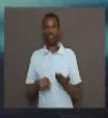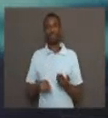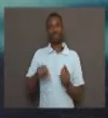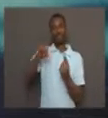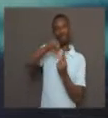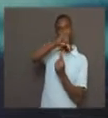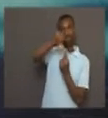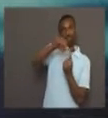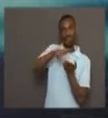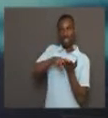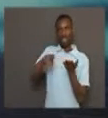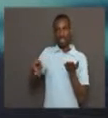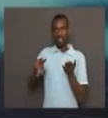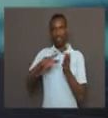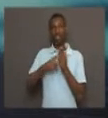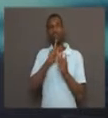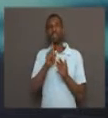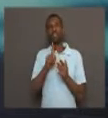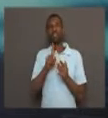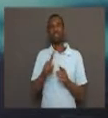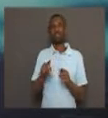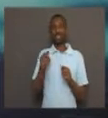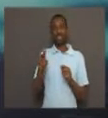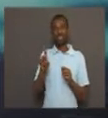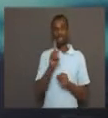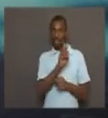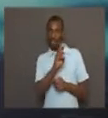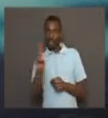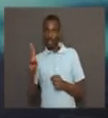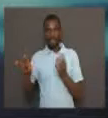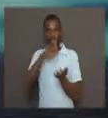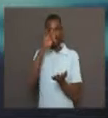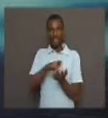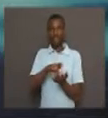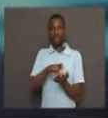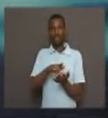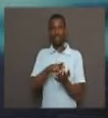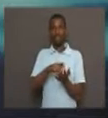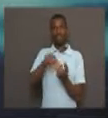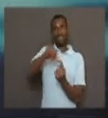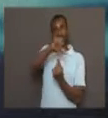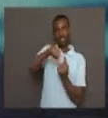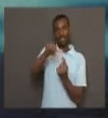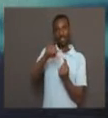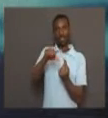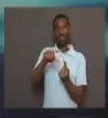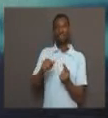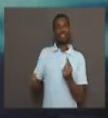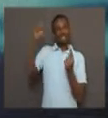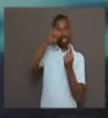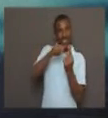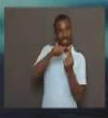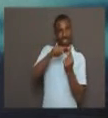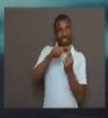Atomic radius is the distance from the center of the atom to the furthest